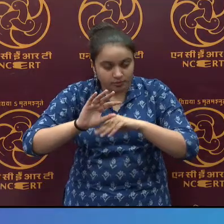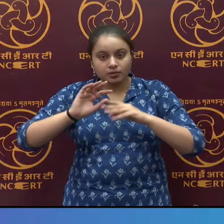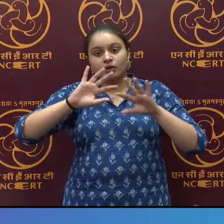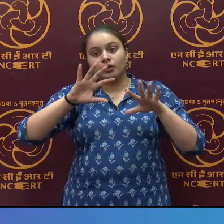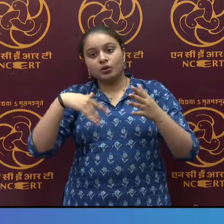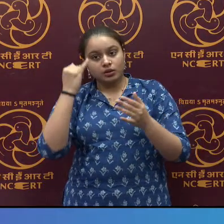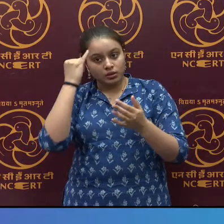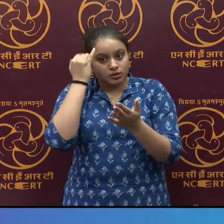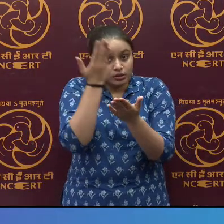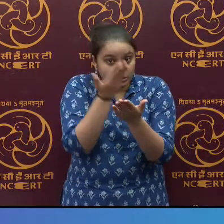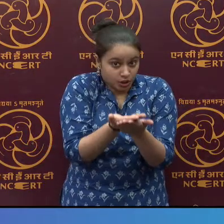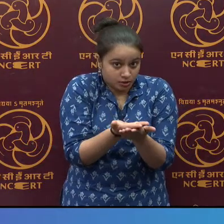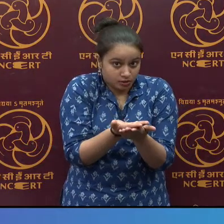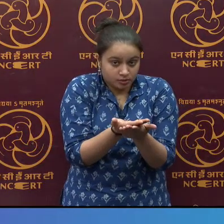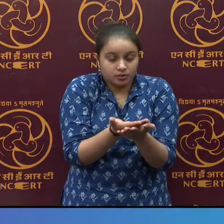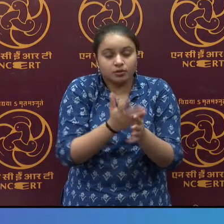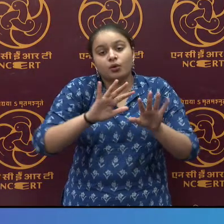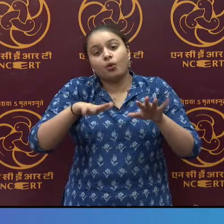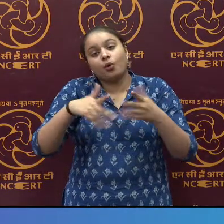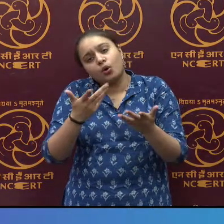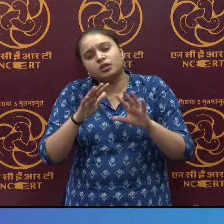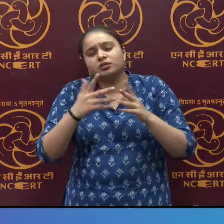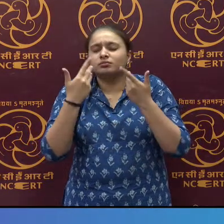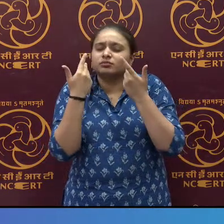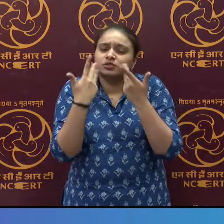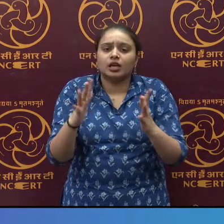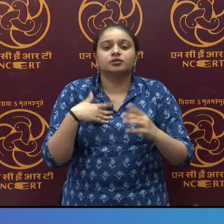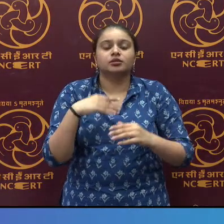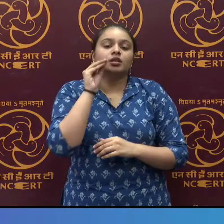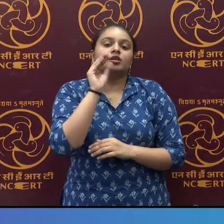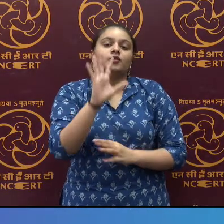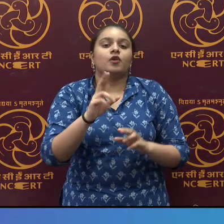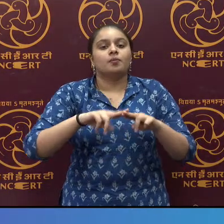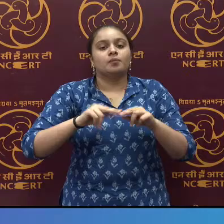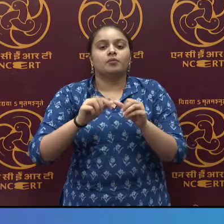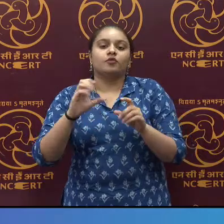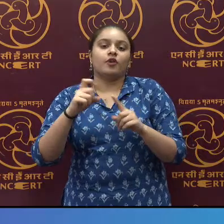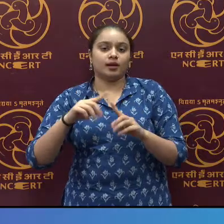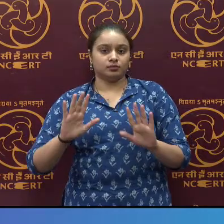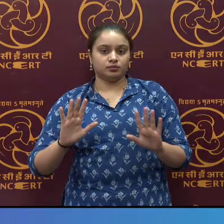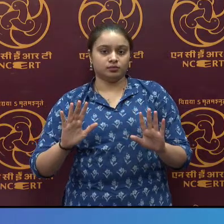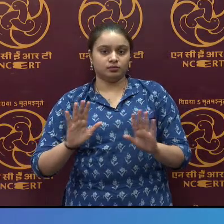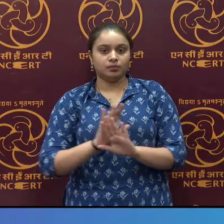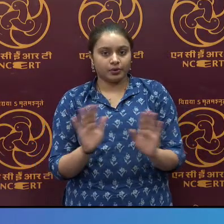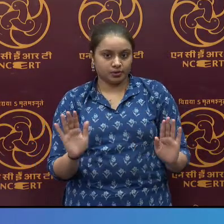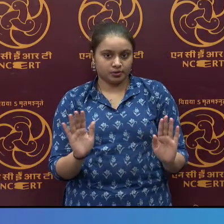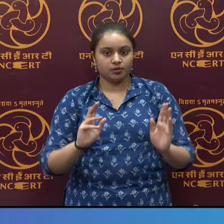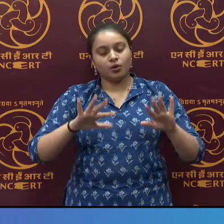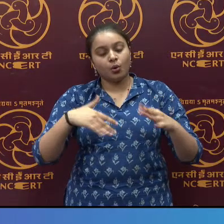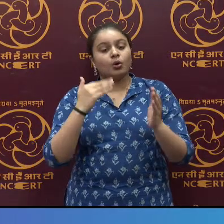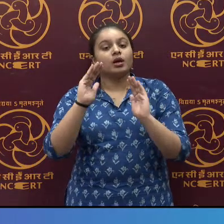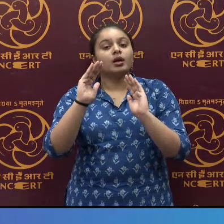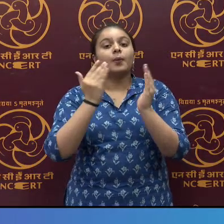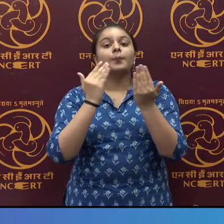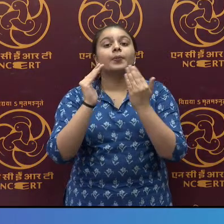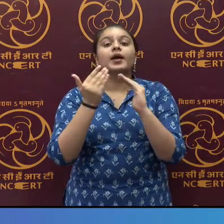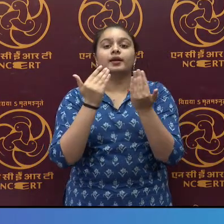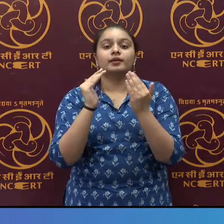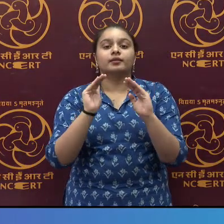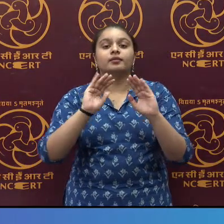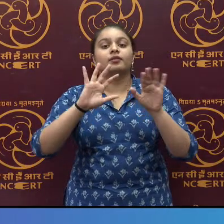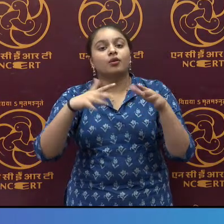want to suggest something? Or I just want to inform this is the fact? Or am I comparing or contrasting